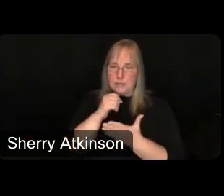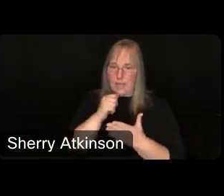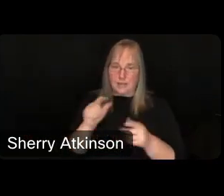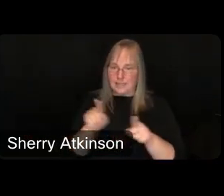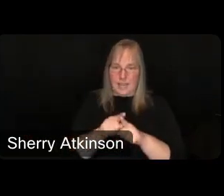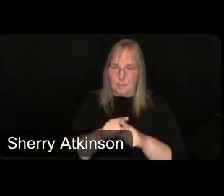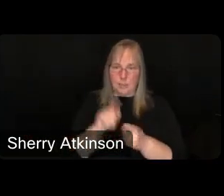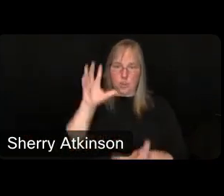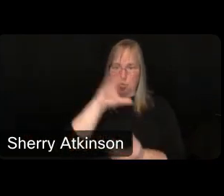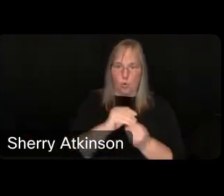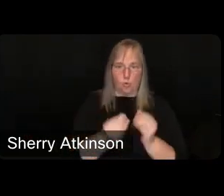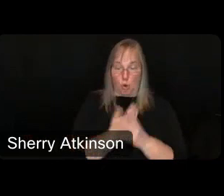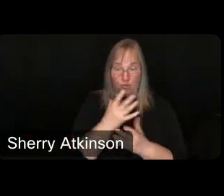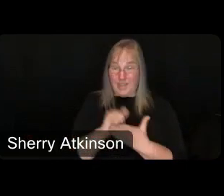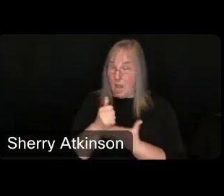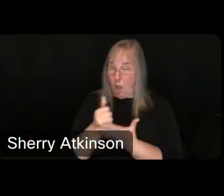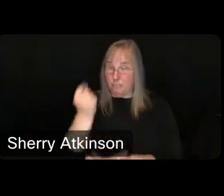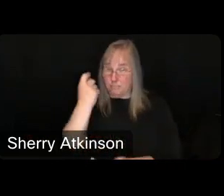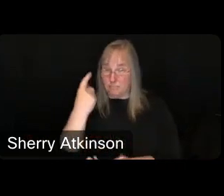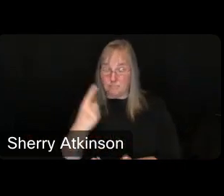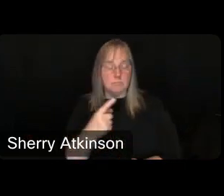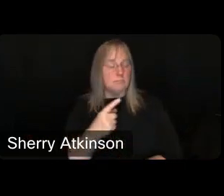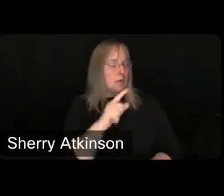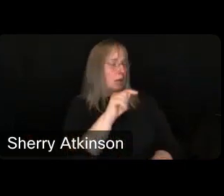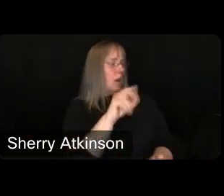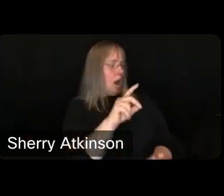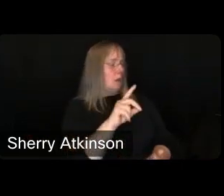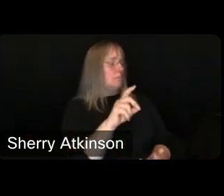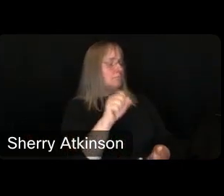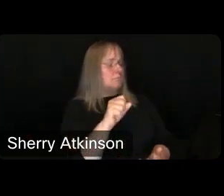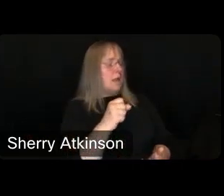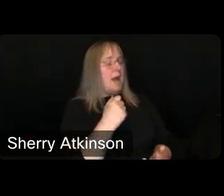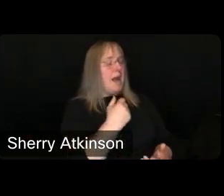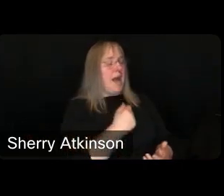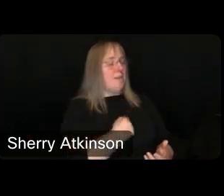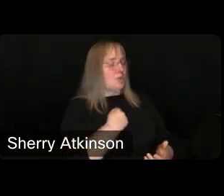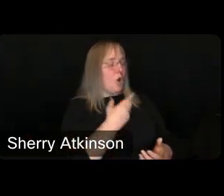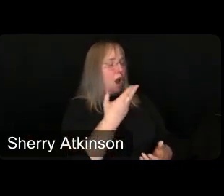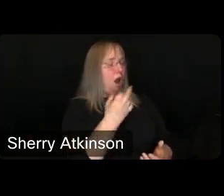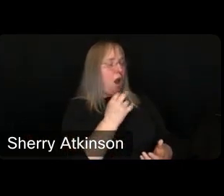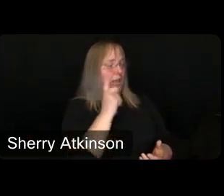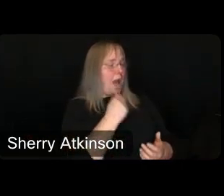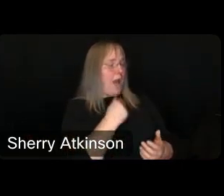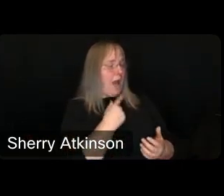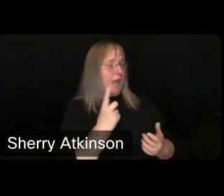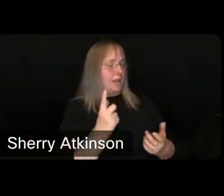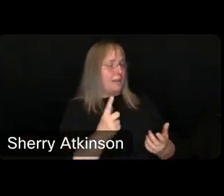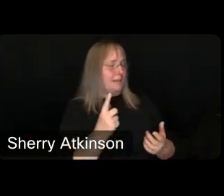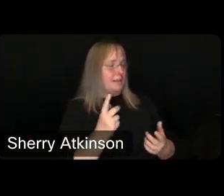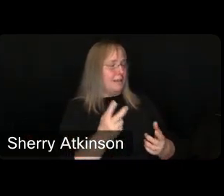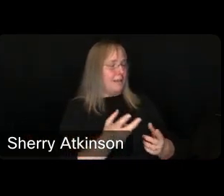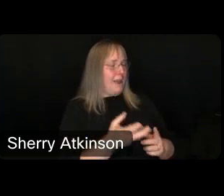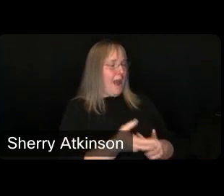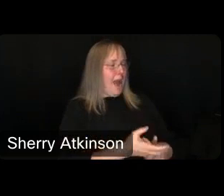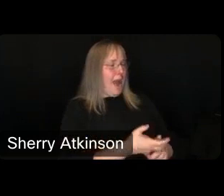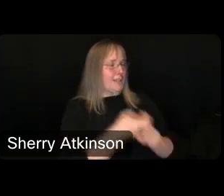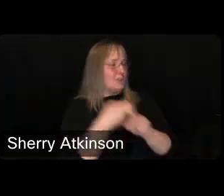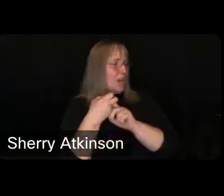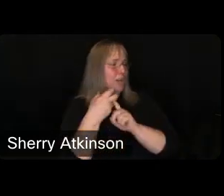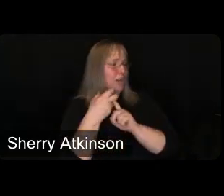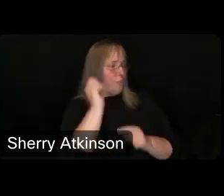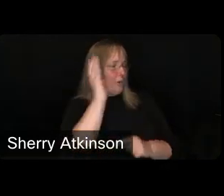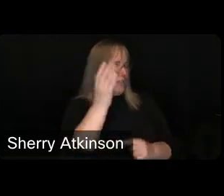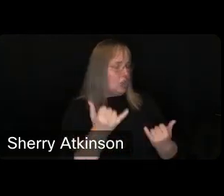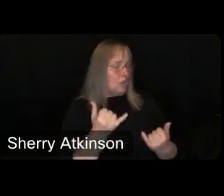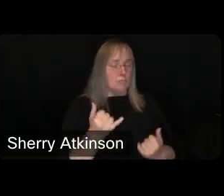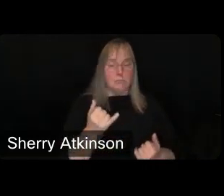No, it does. And Holly, I apologize. We've hijacked your presentation here, but no problem. I think both of you make a